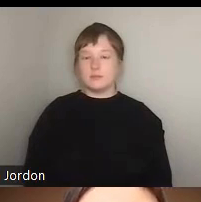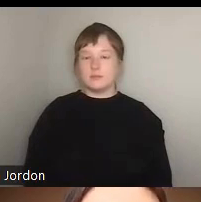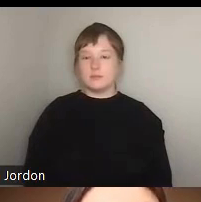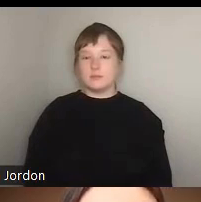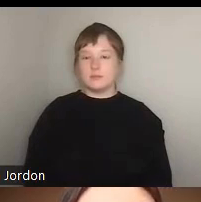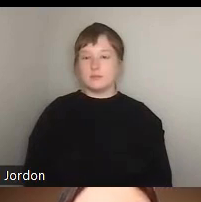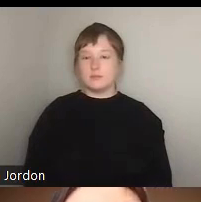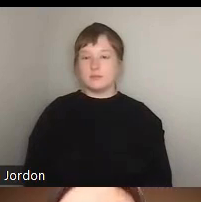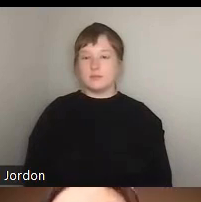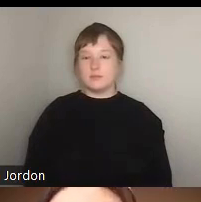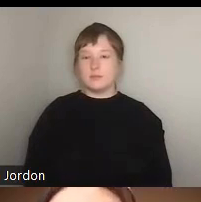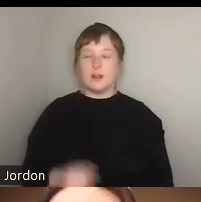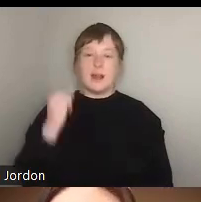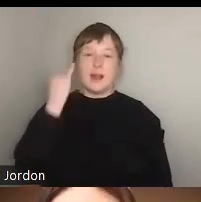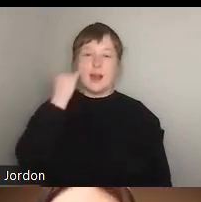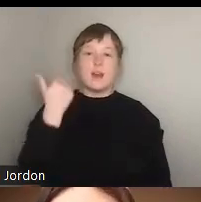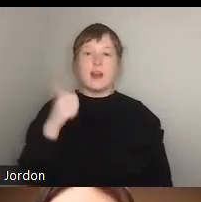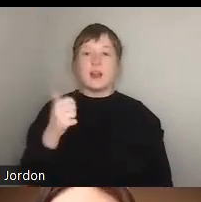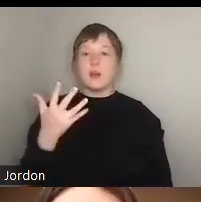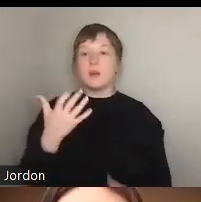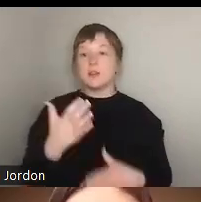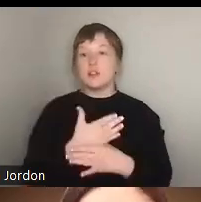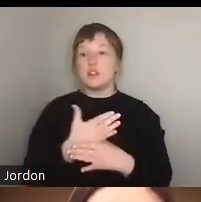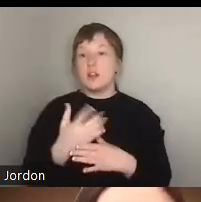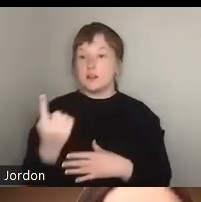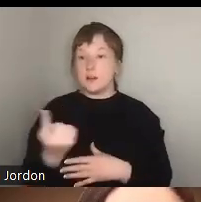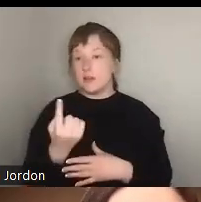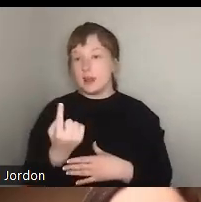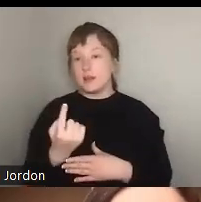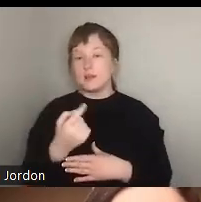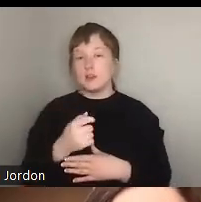If anyone wants to unmute themselves just to share something, please feel free.